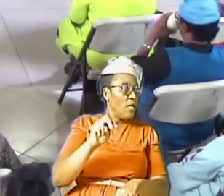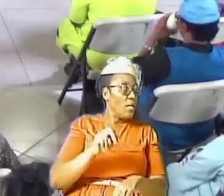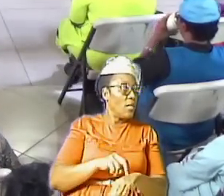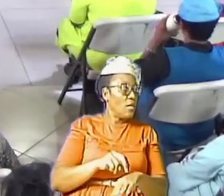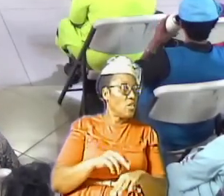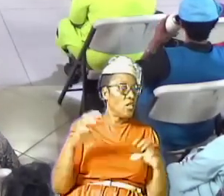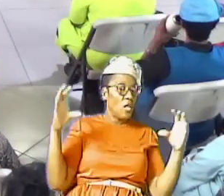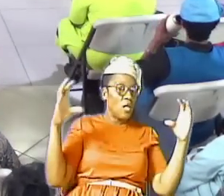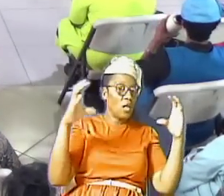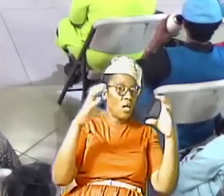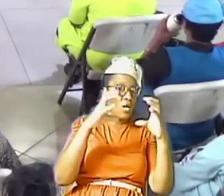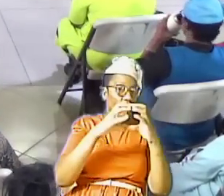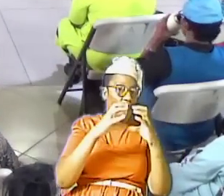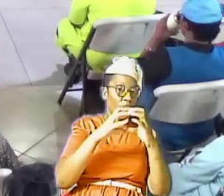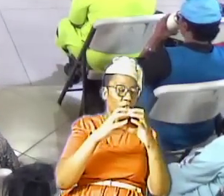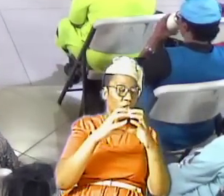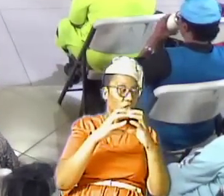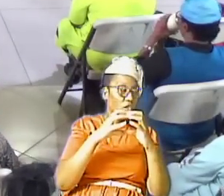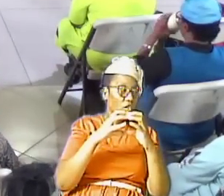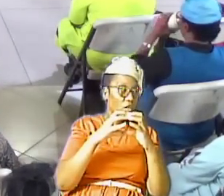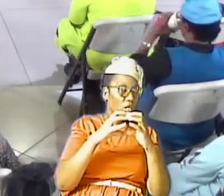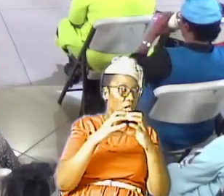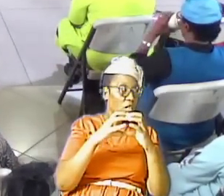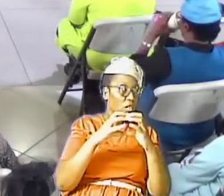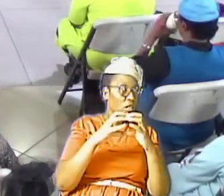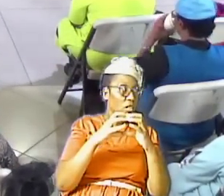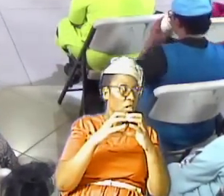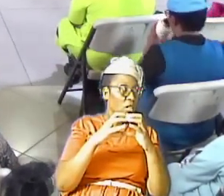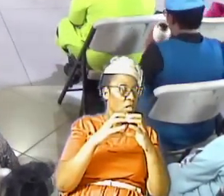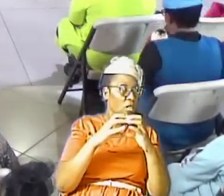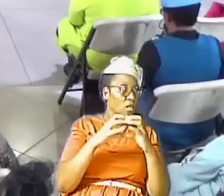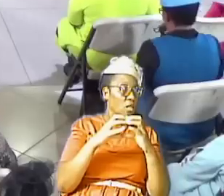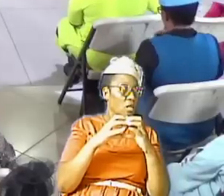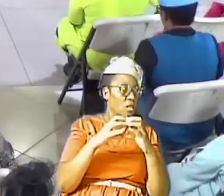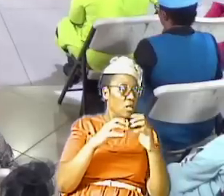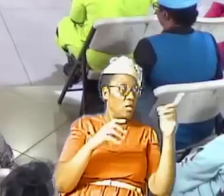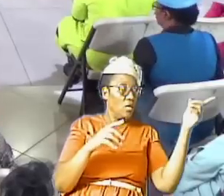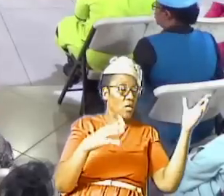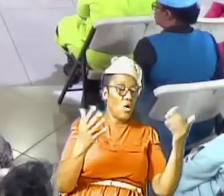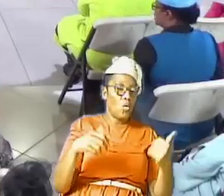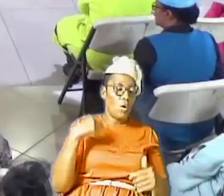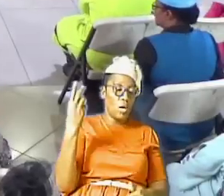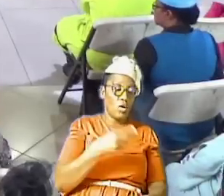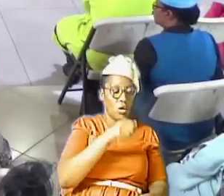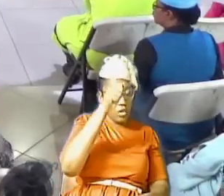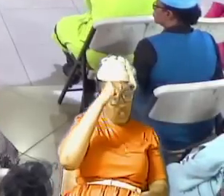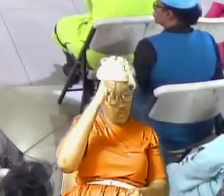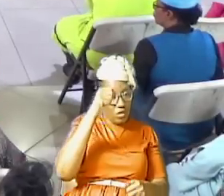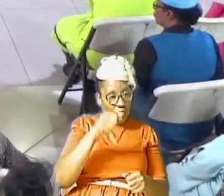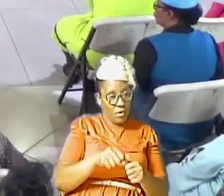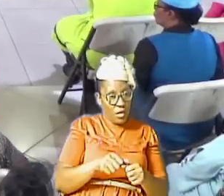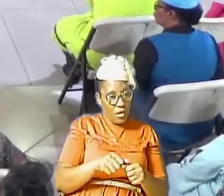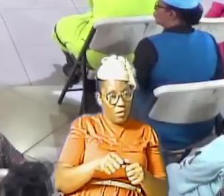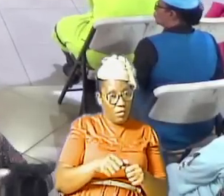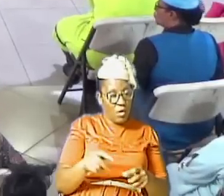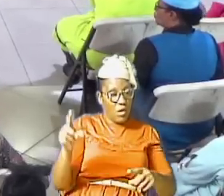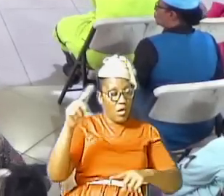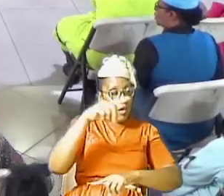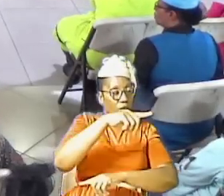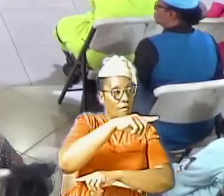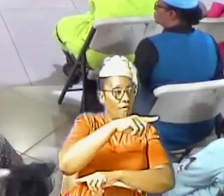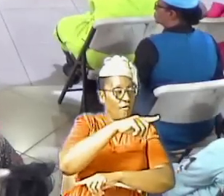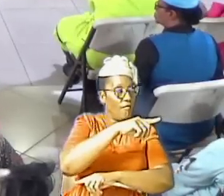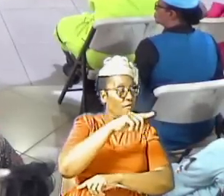National Convention, Convocation, Conference. Amen. And I want us to be reminded, amen, of the